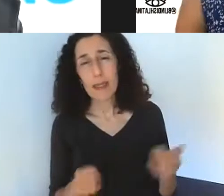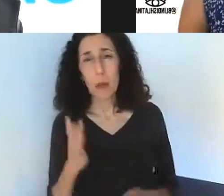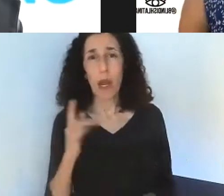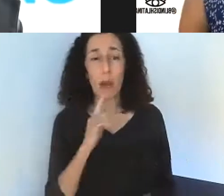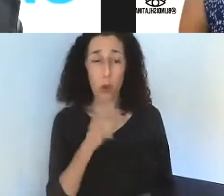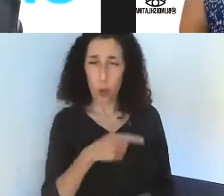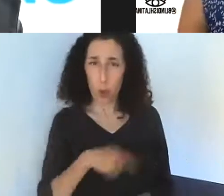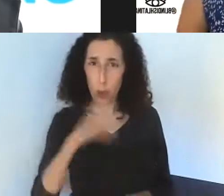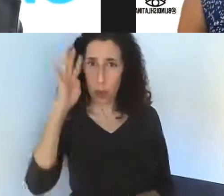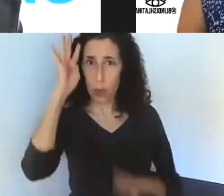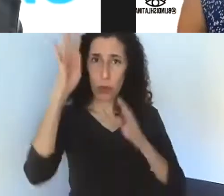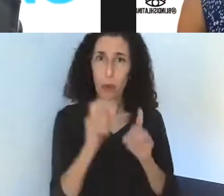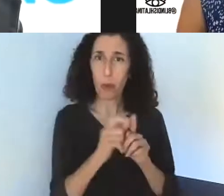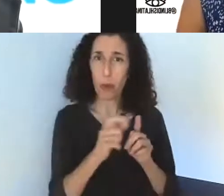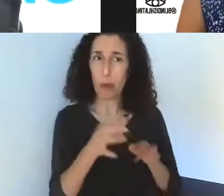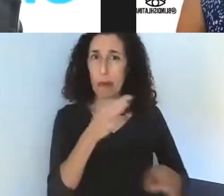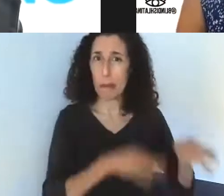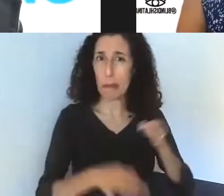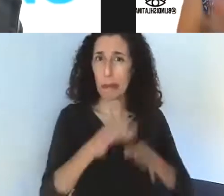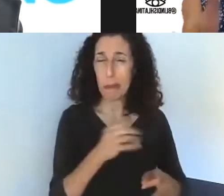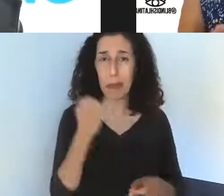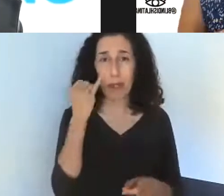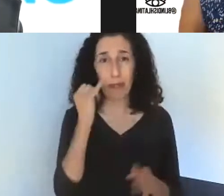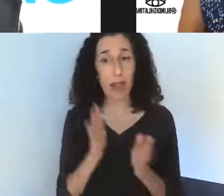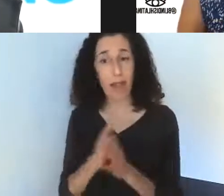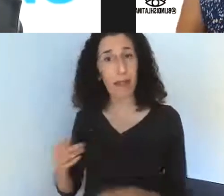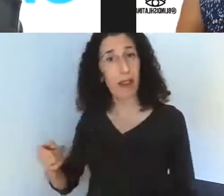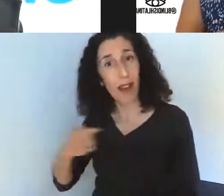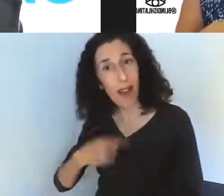a stigma about disability. Also,